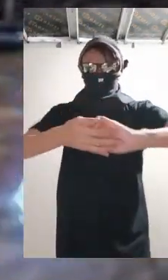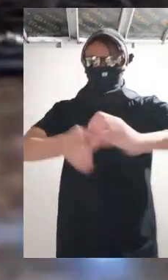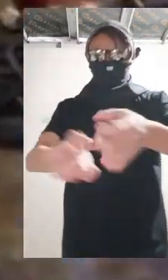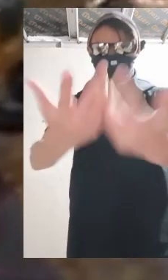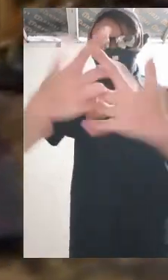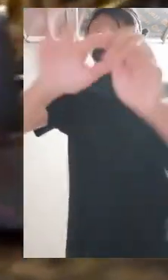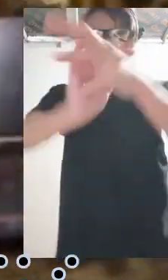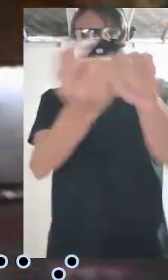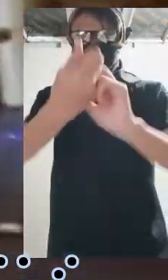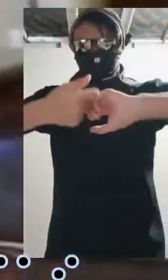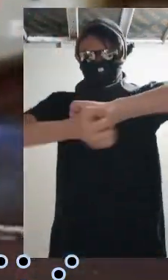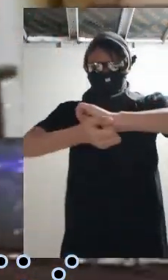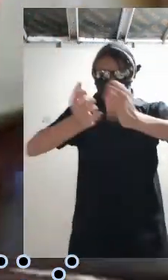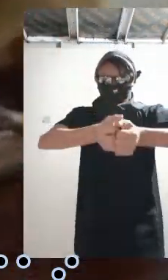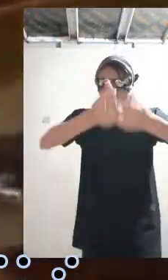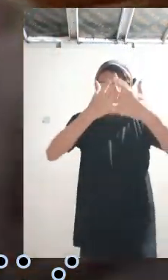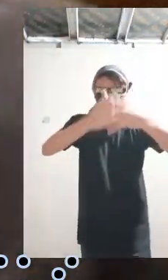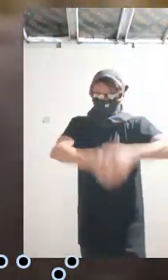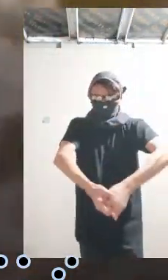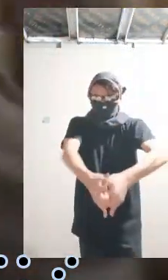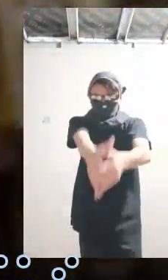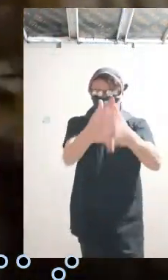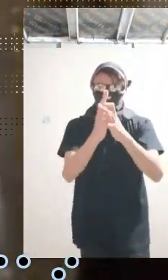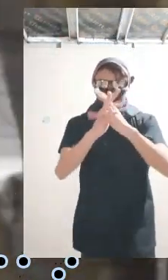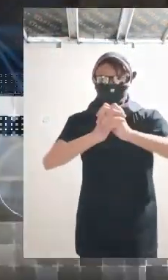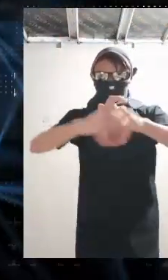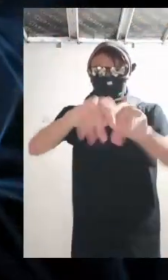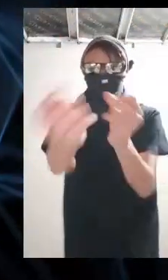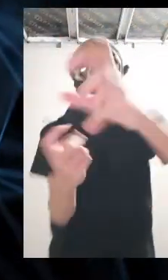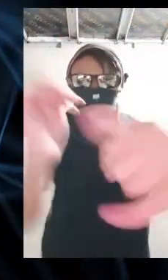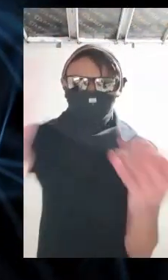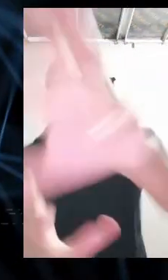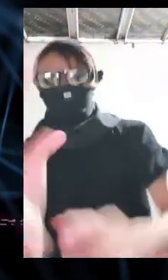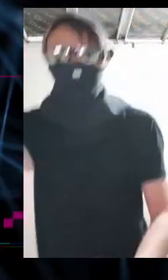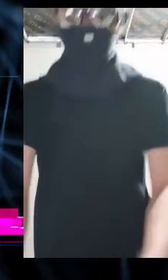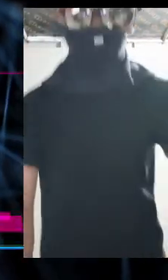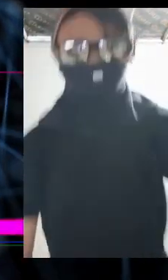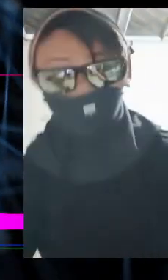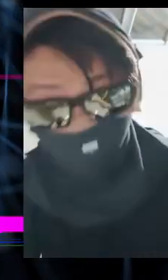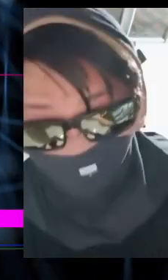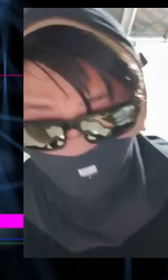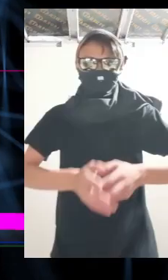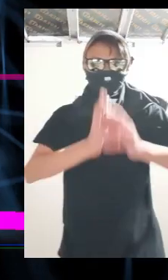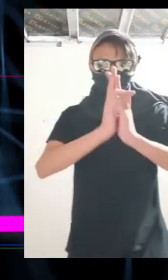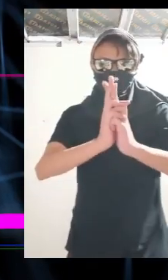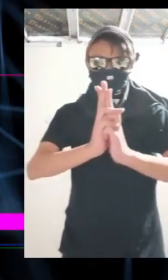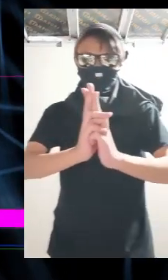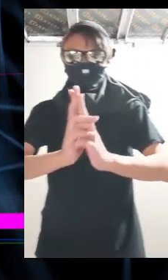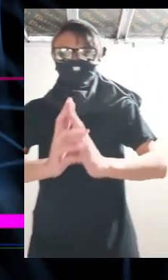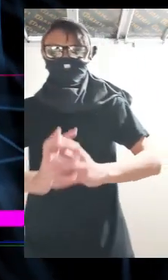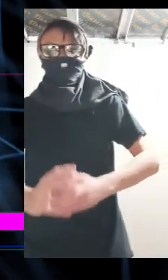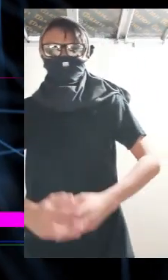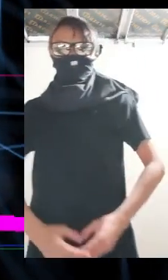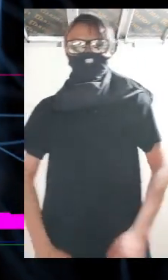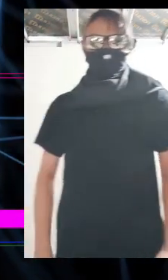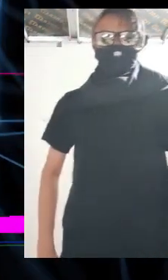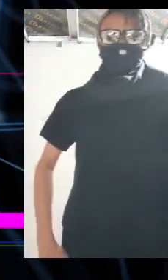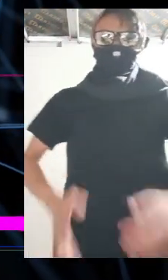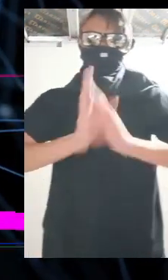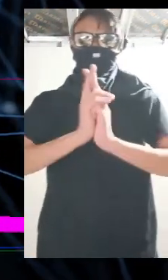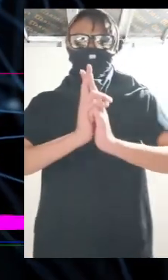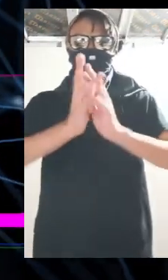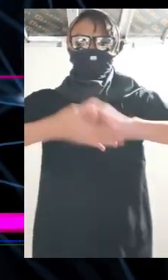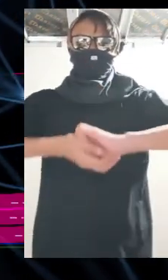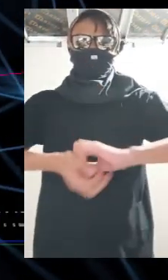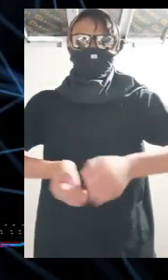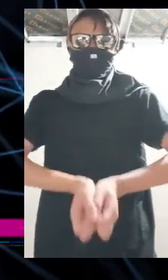users, such as weak passwords or failing phishing attacks. Vulnerability mitigation. Vulnerability mitigation is